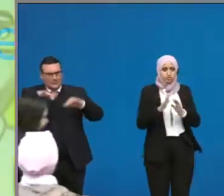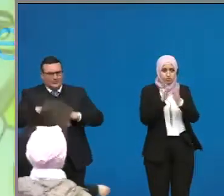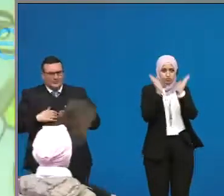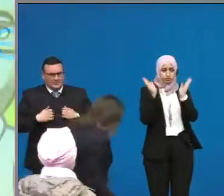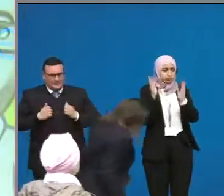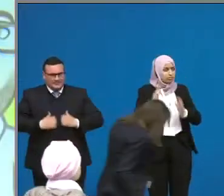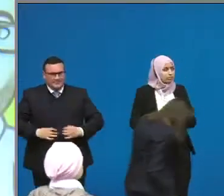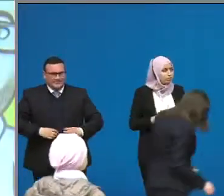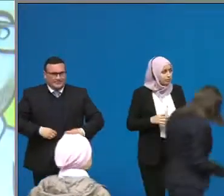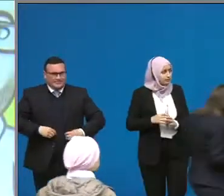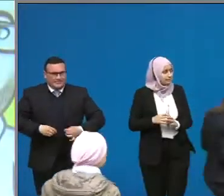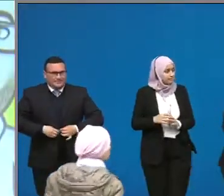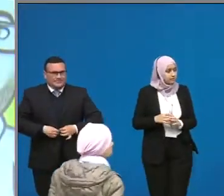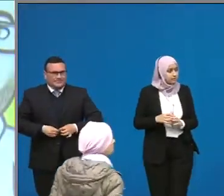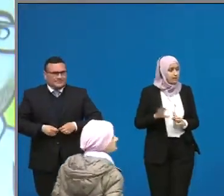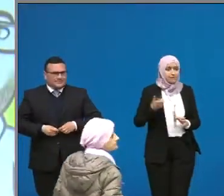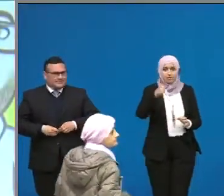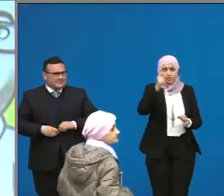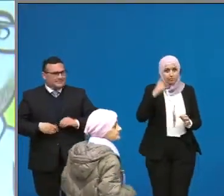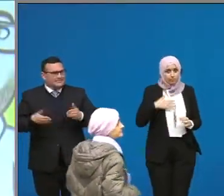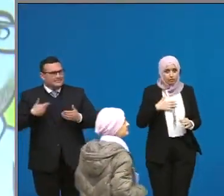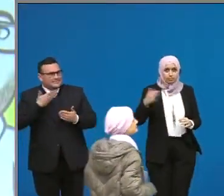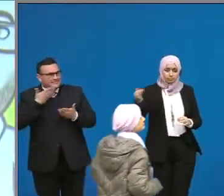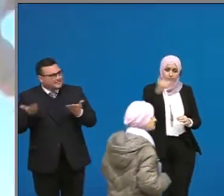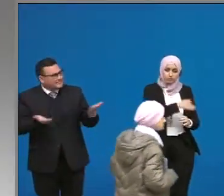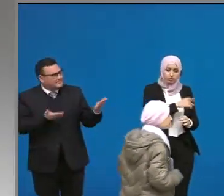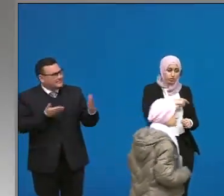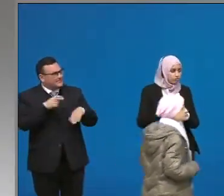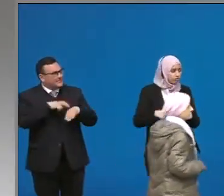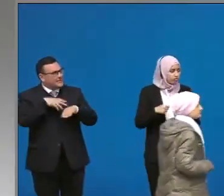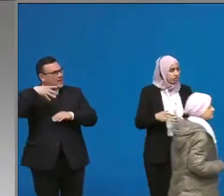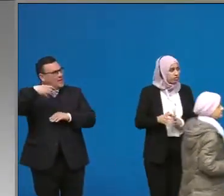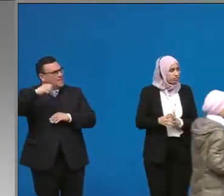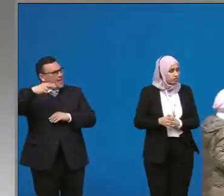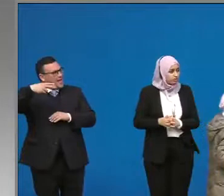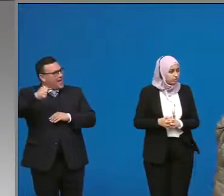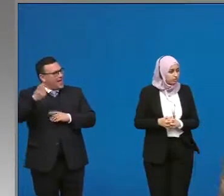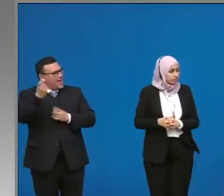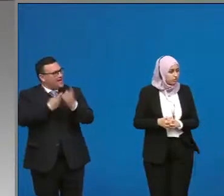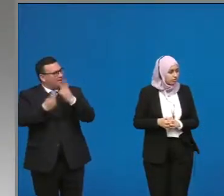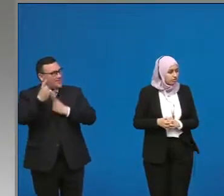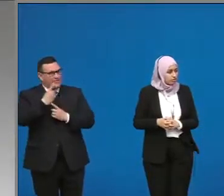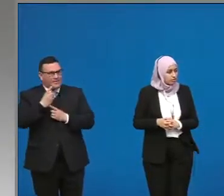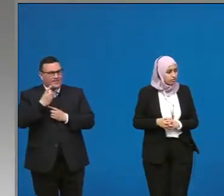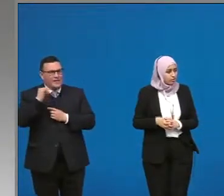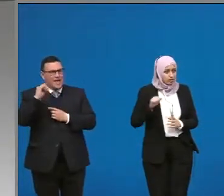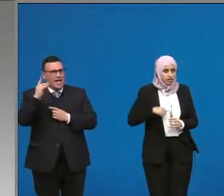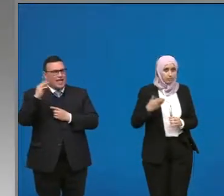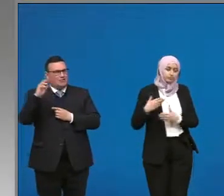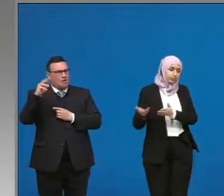And now I would like to welcome Dr. Maad from IGROW.